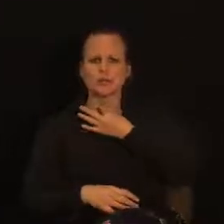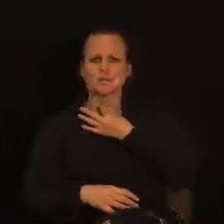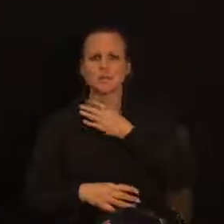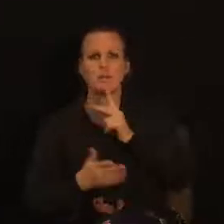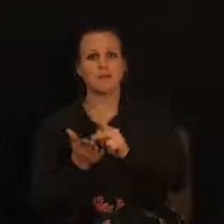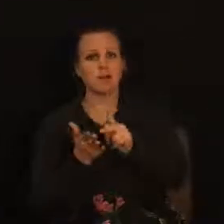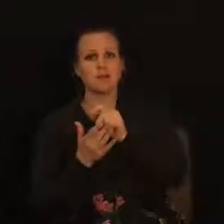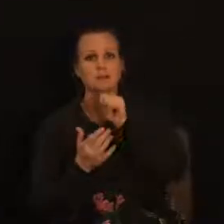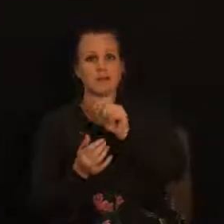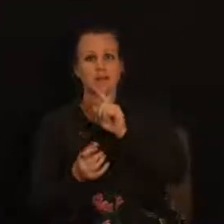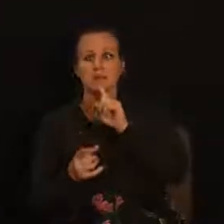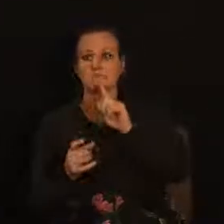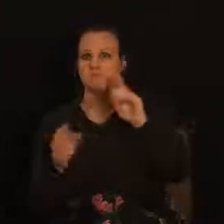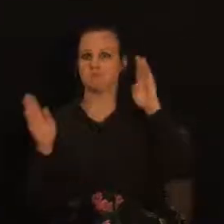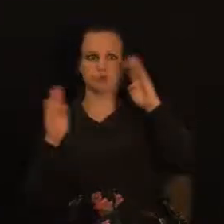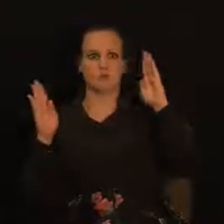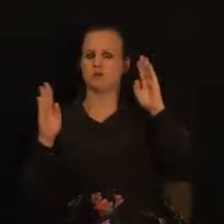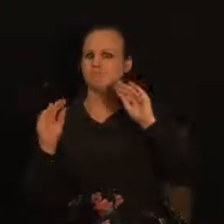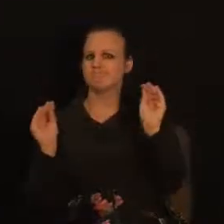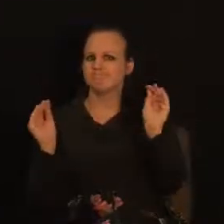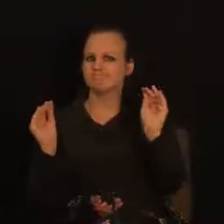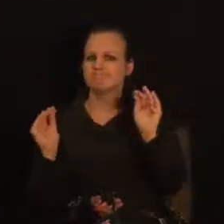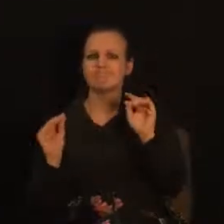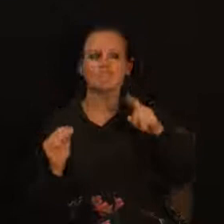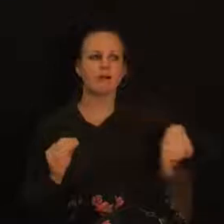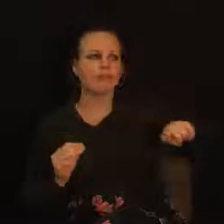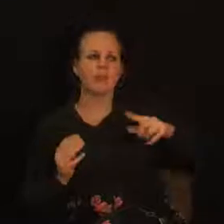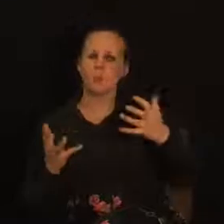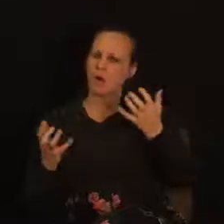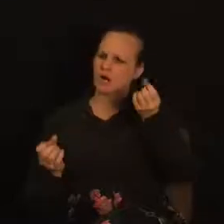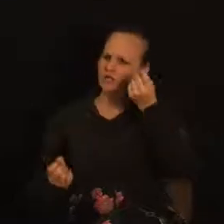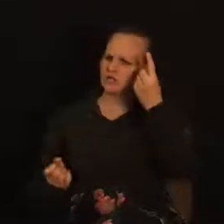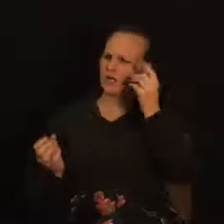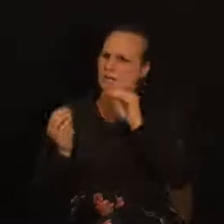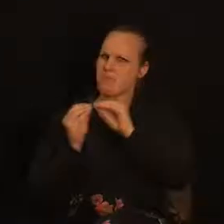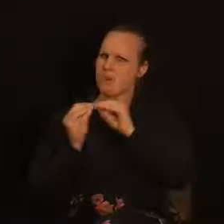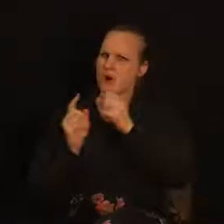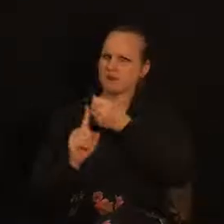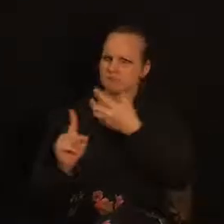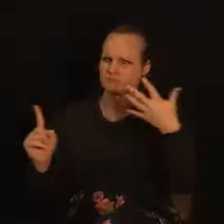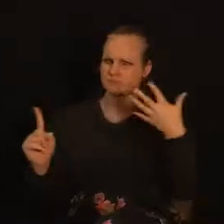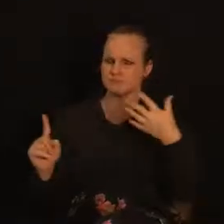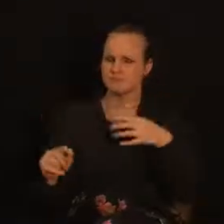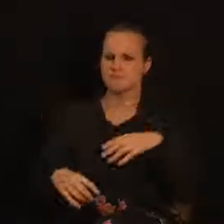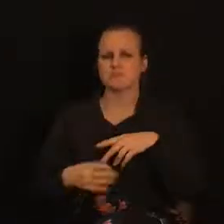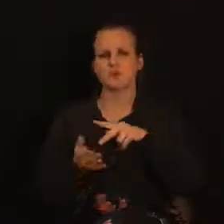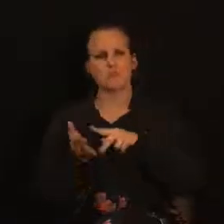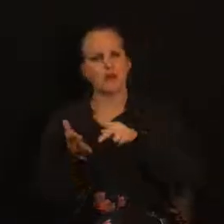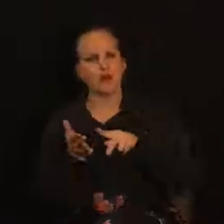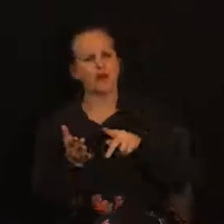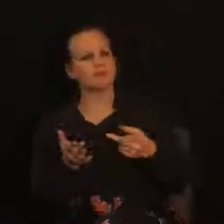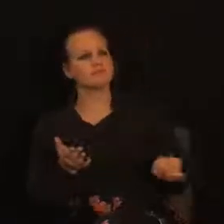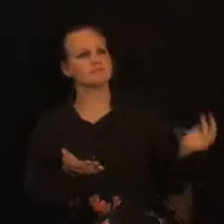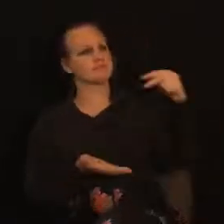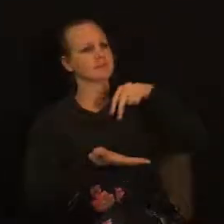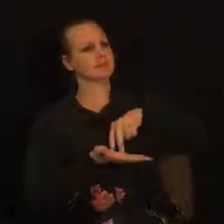in big trouble here. They just really are trying to understand and they want to know. So Paul, he stands up and he stood in the